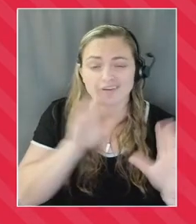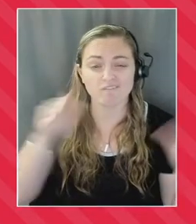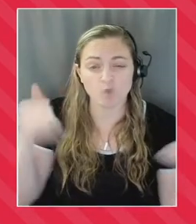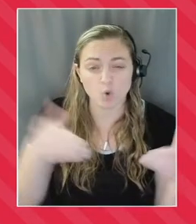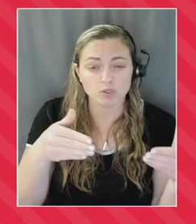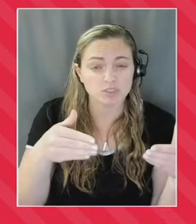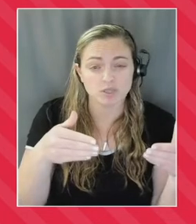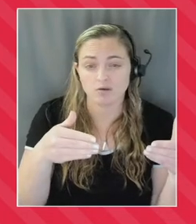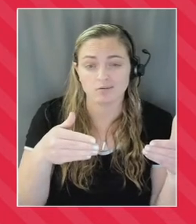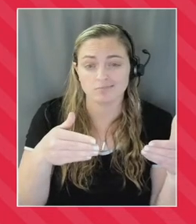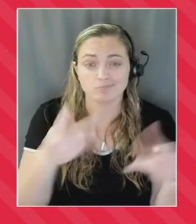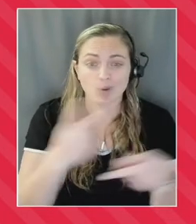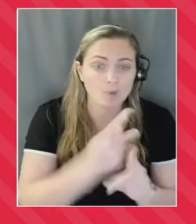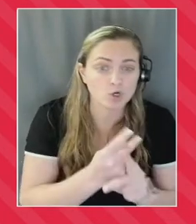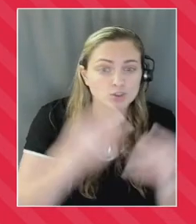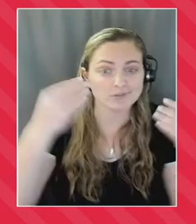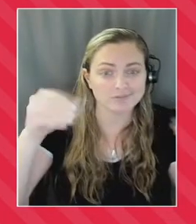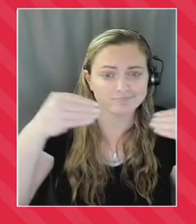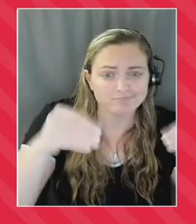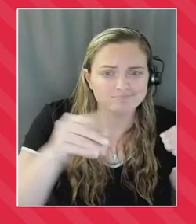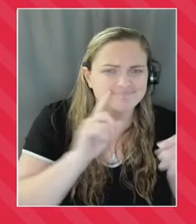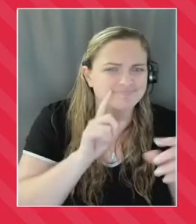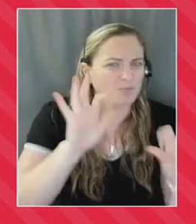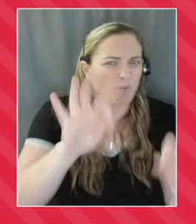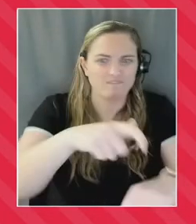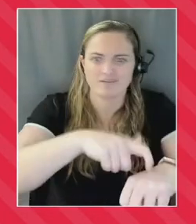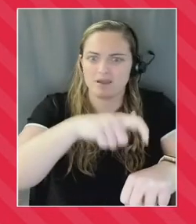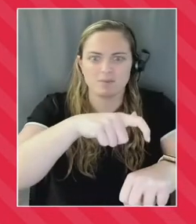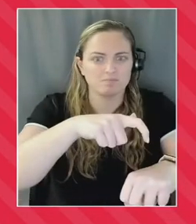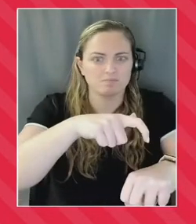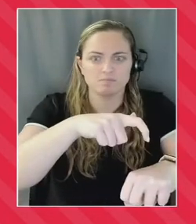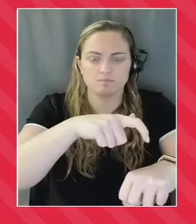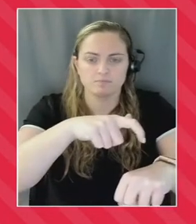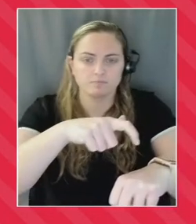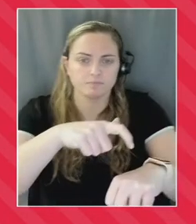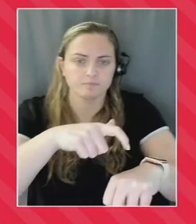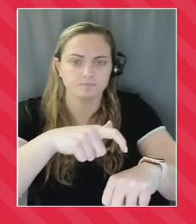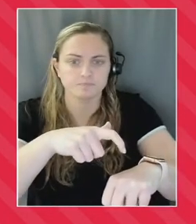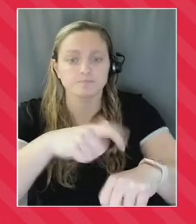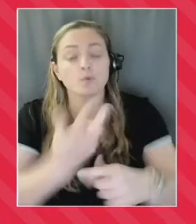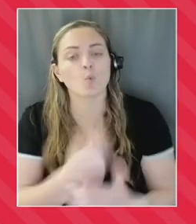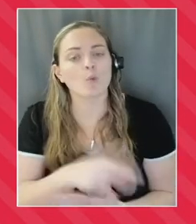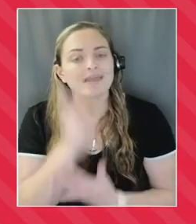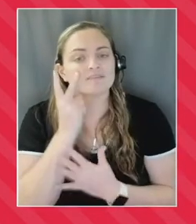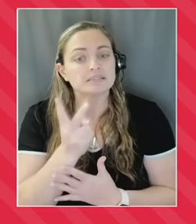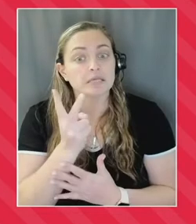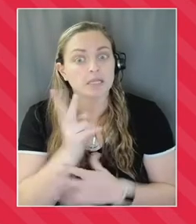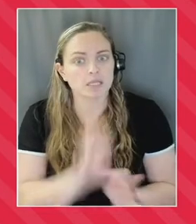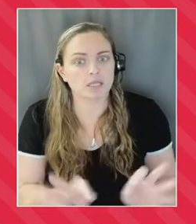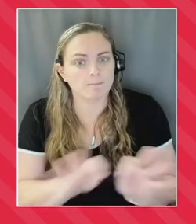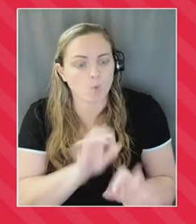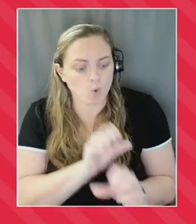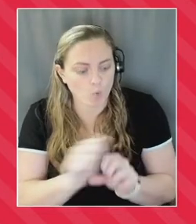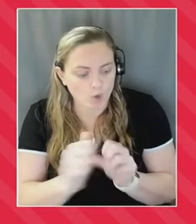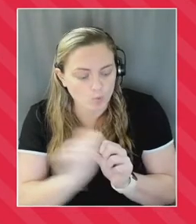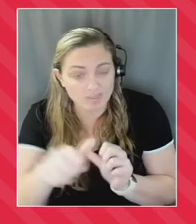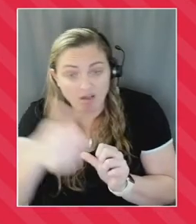perfect timing. You know, so the assets that we have, we see the importance of working with